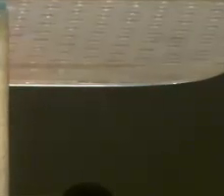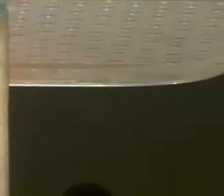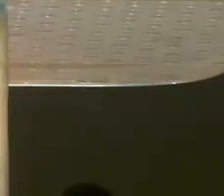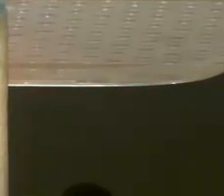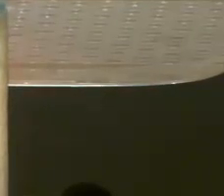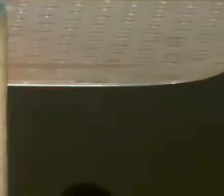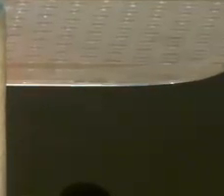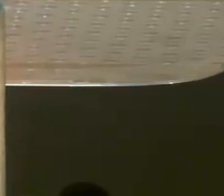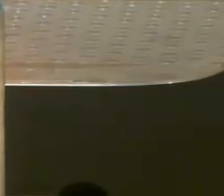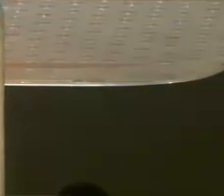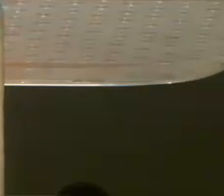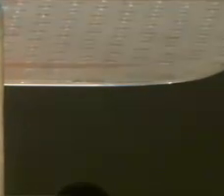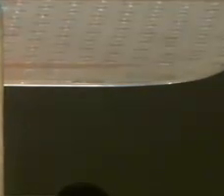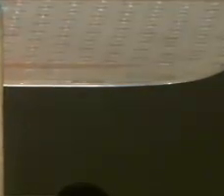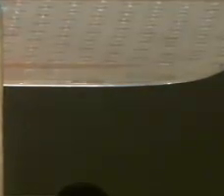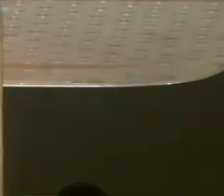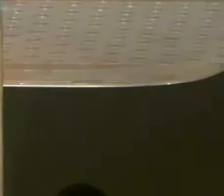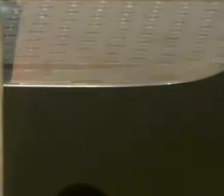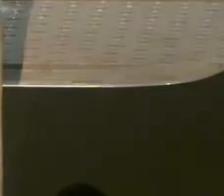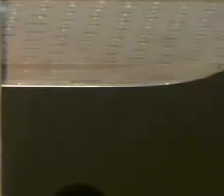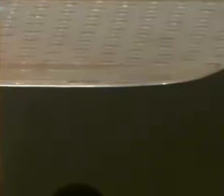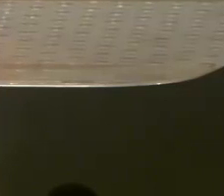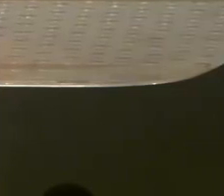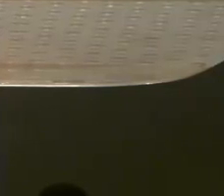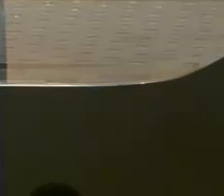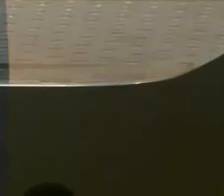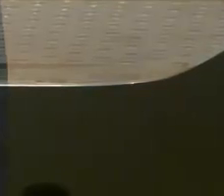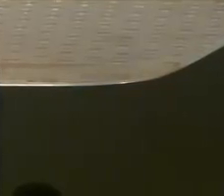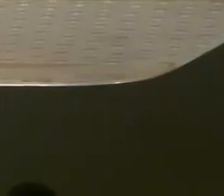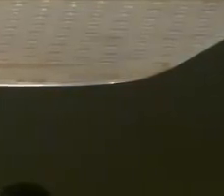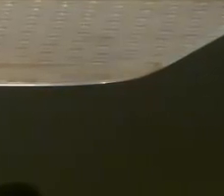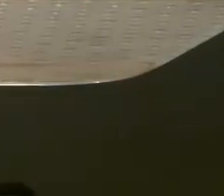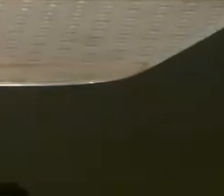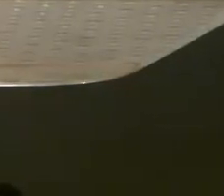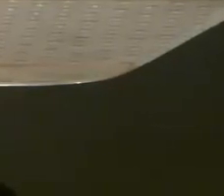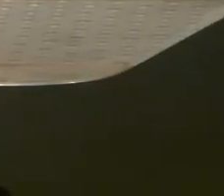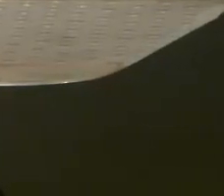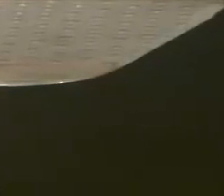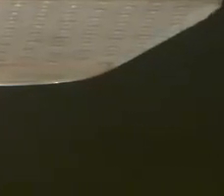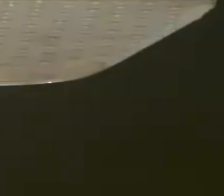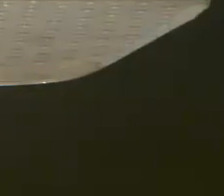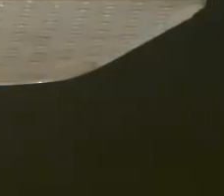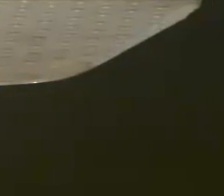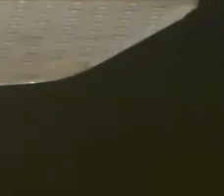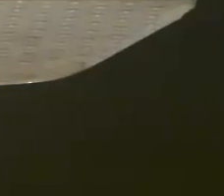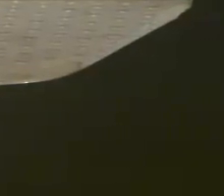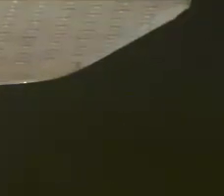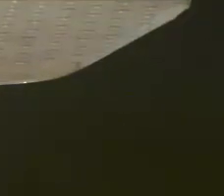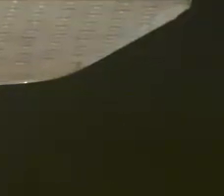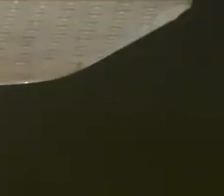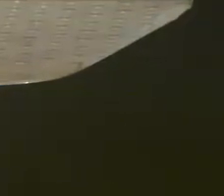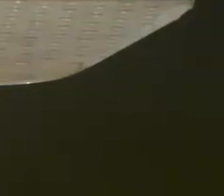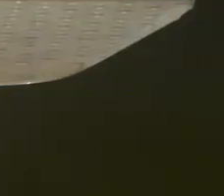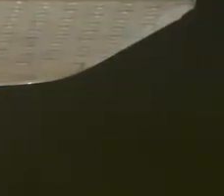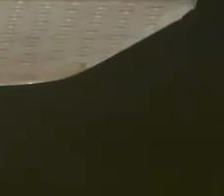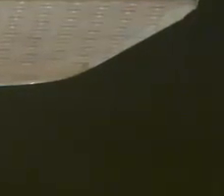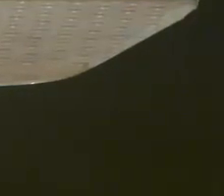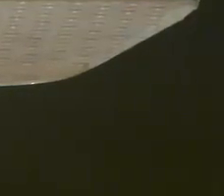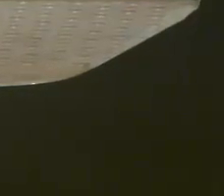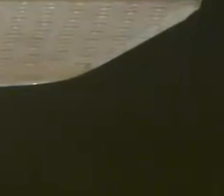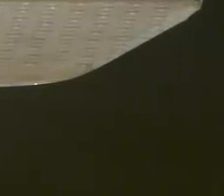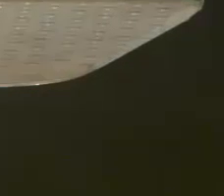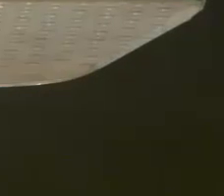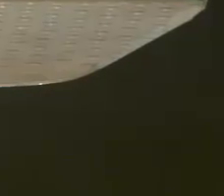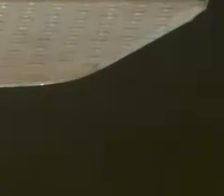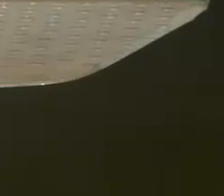by the face of Christ and not by The Works of the Lord for by The Works of